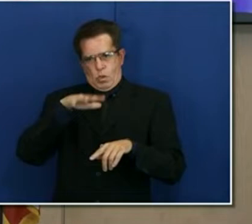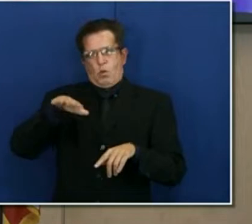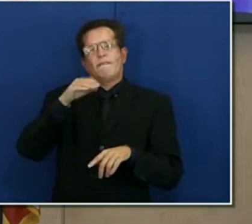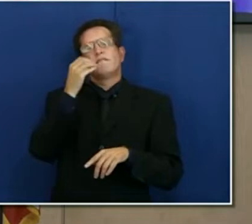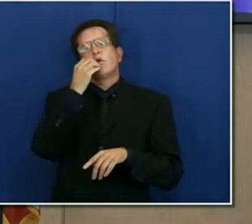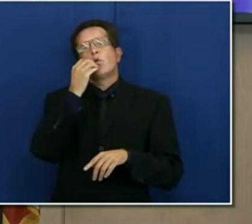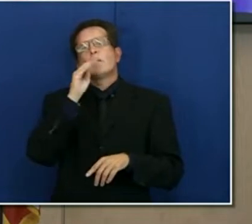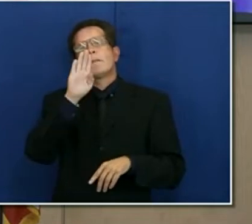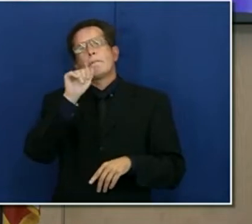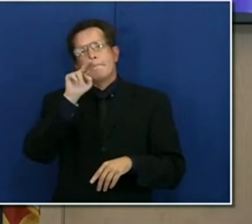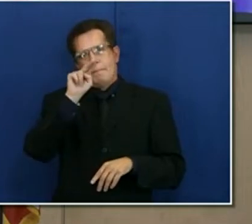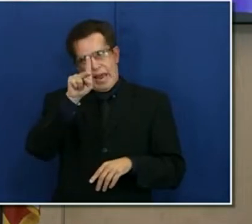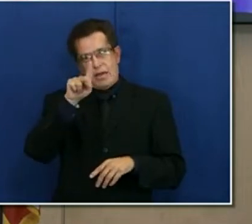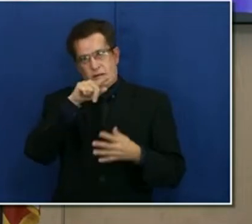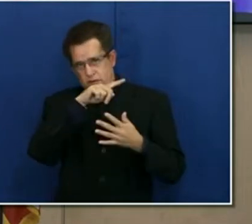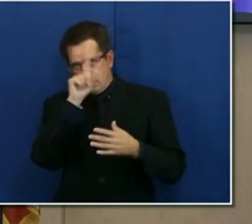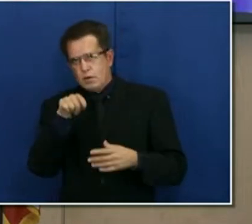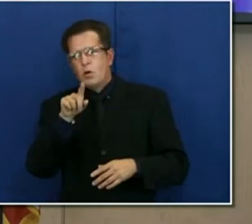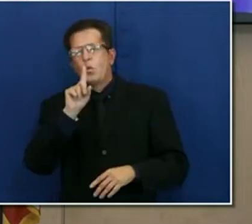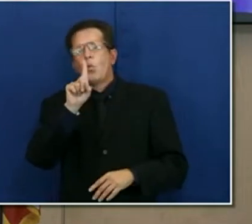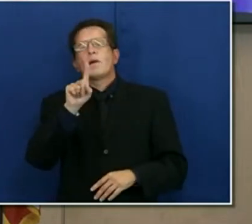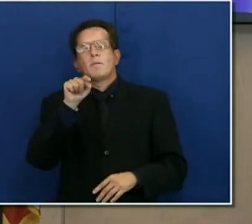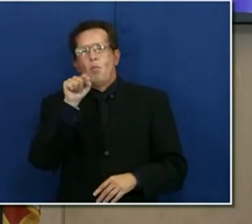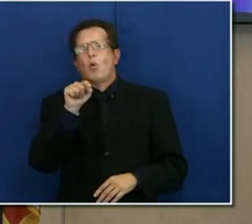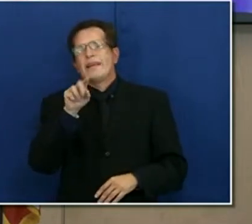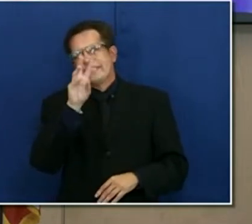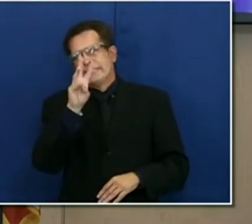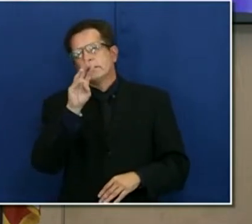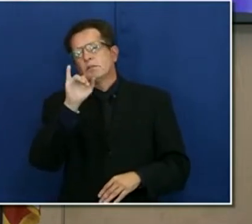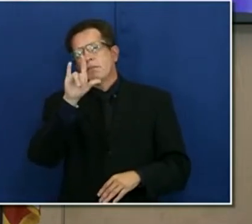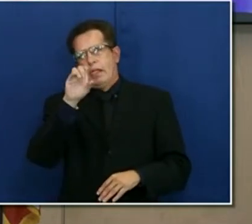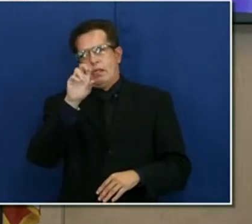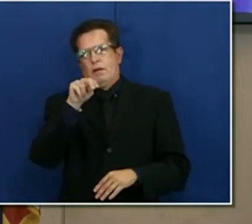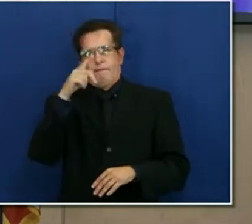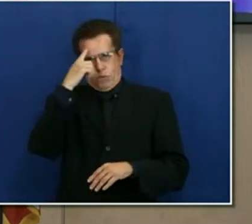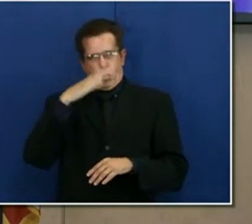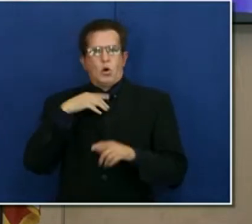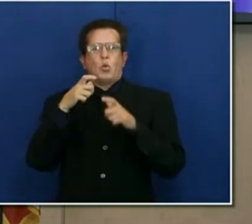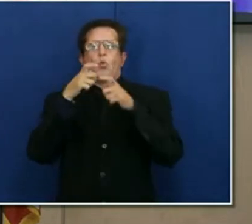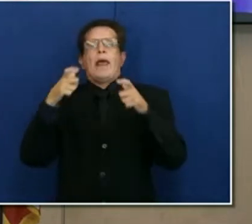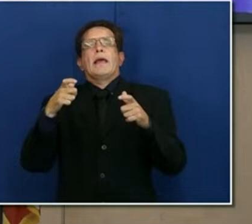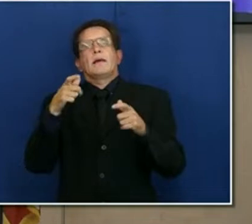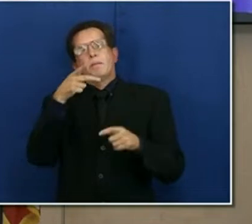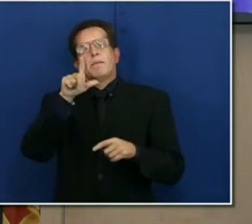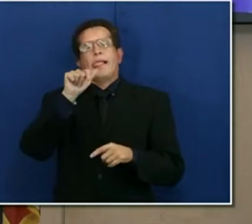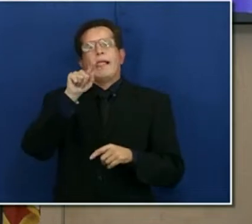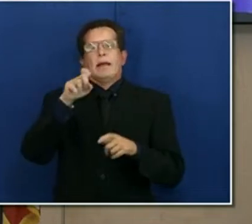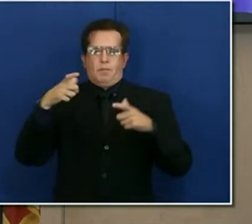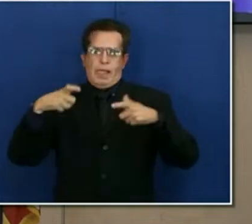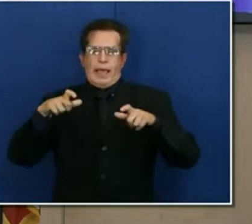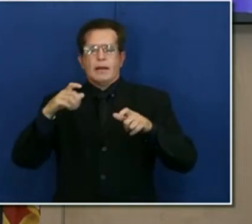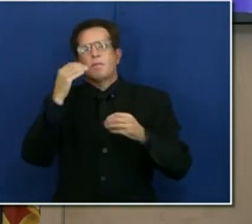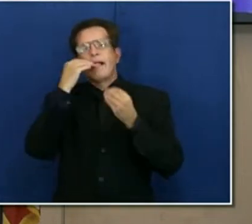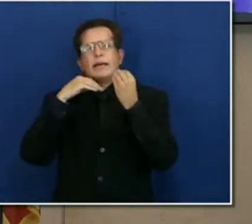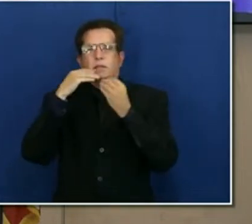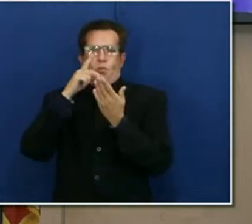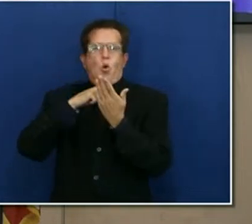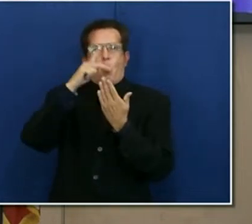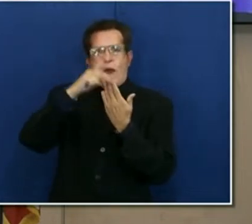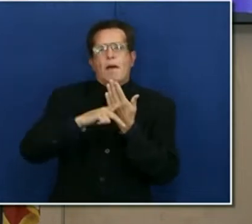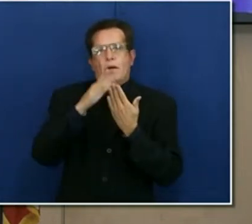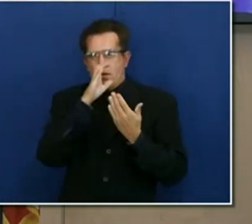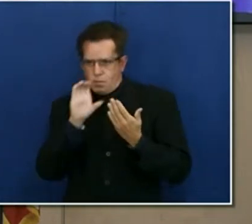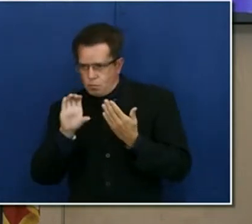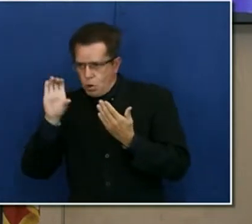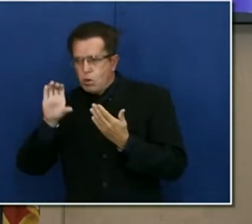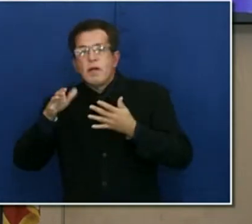and $1.6 million to continue serving meals in our Great Plates programs, with any leftover dollars from